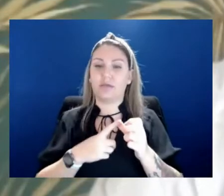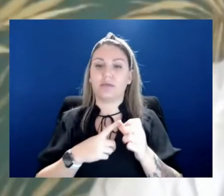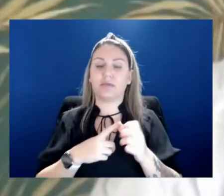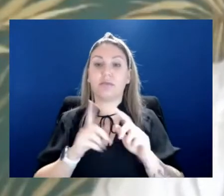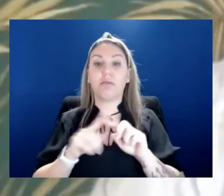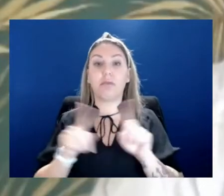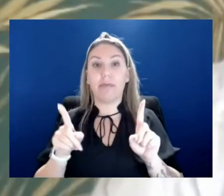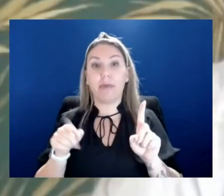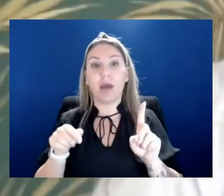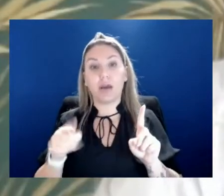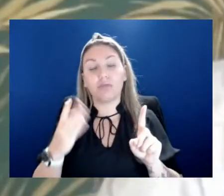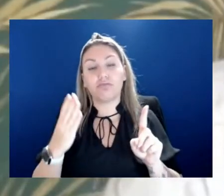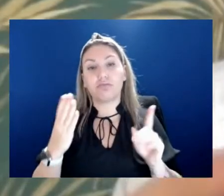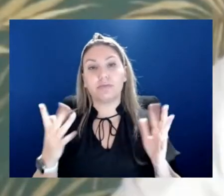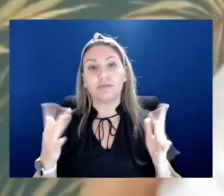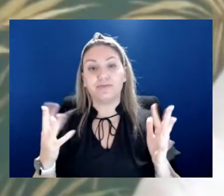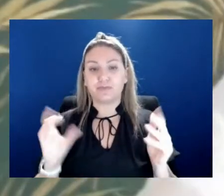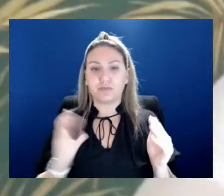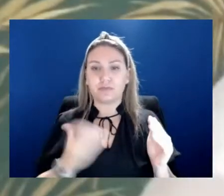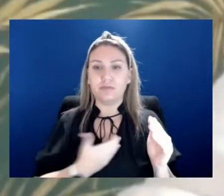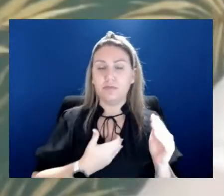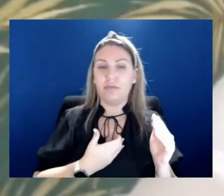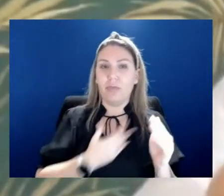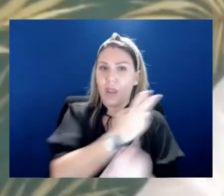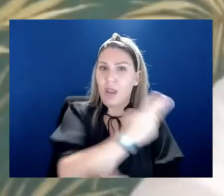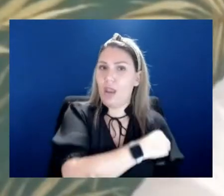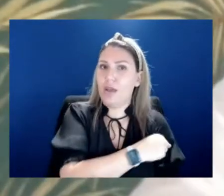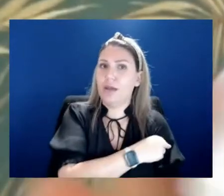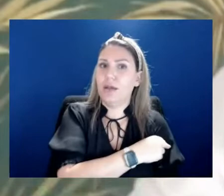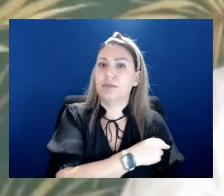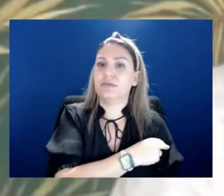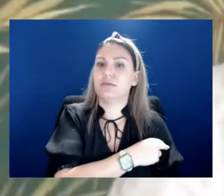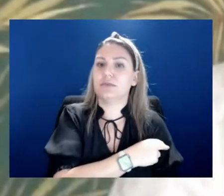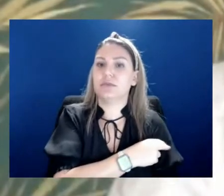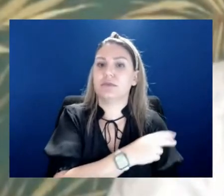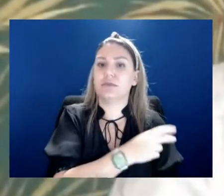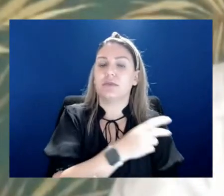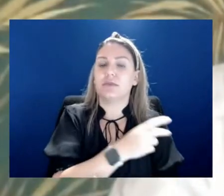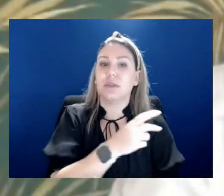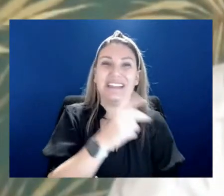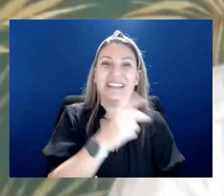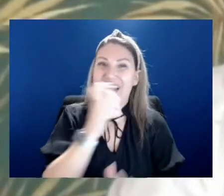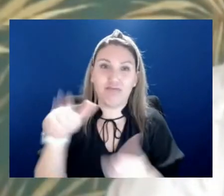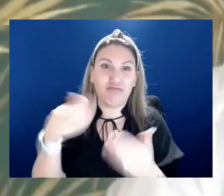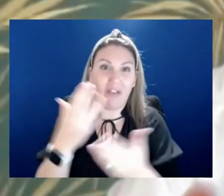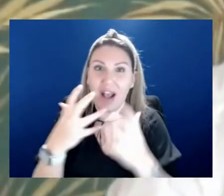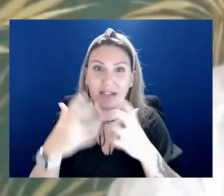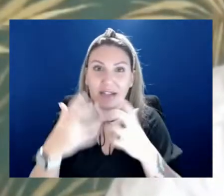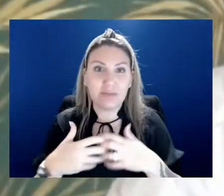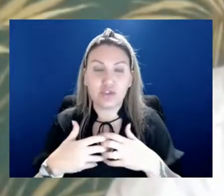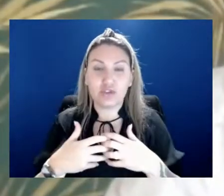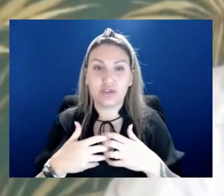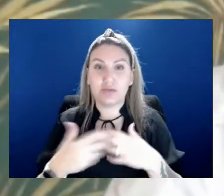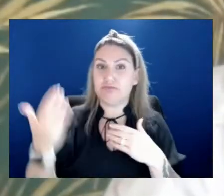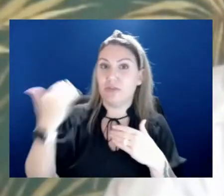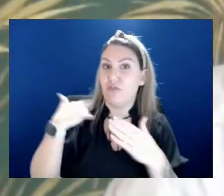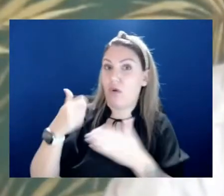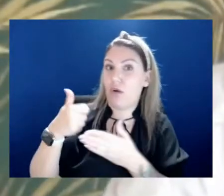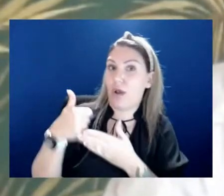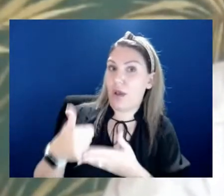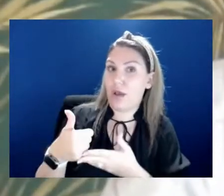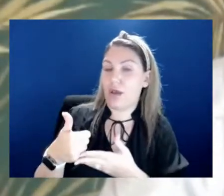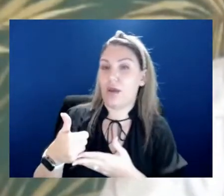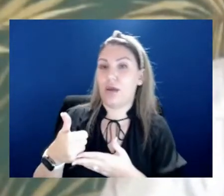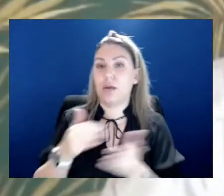in our hospital, we not buy this machine and not provide. And before help of